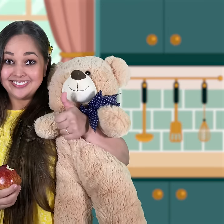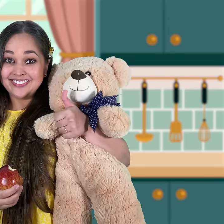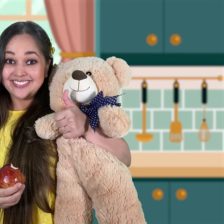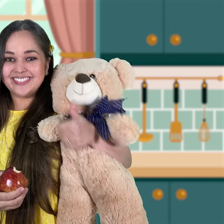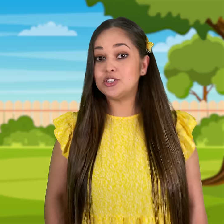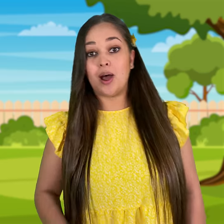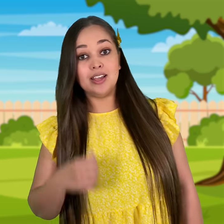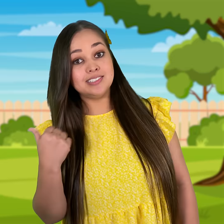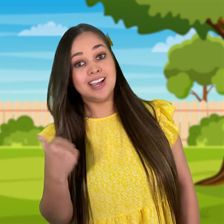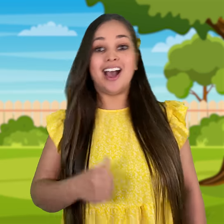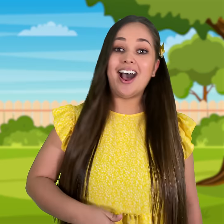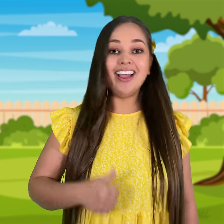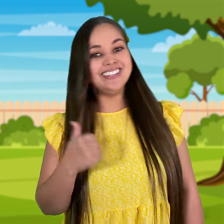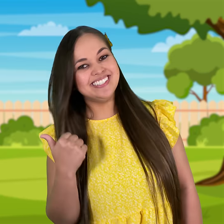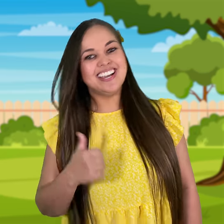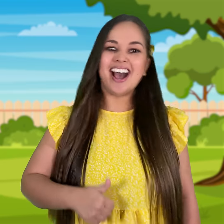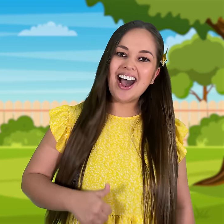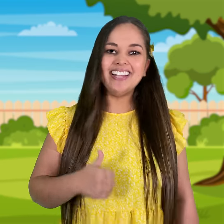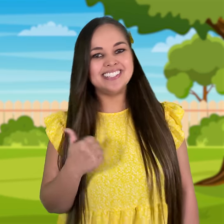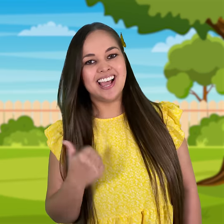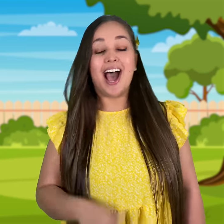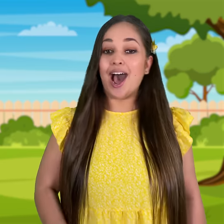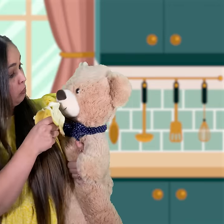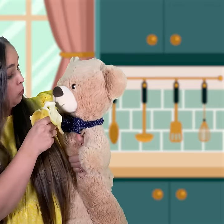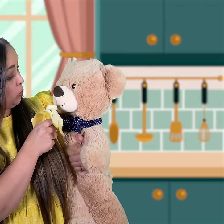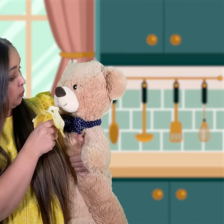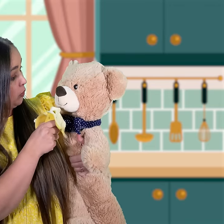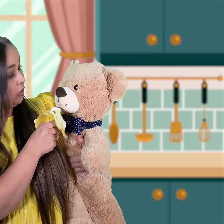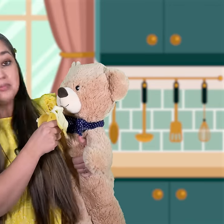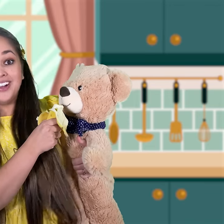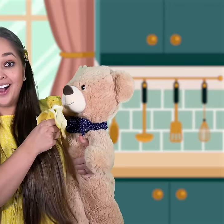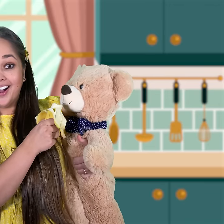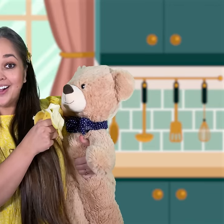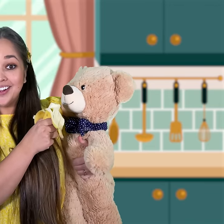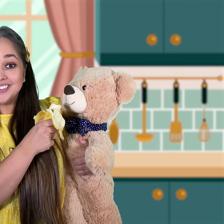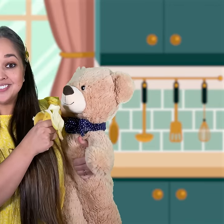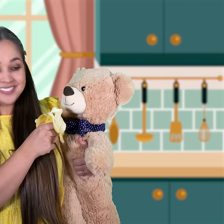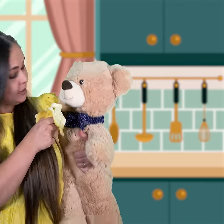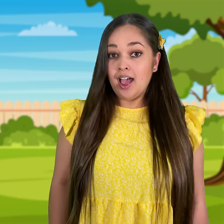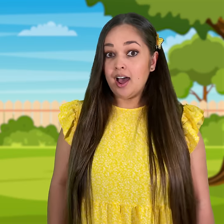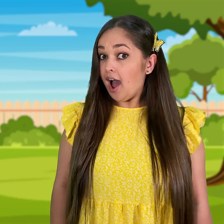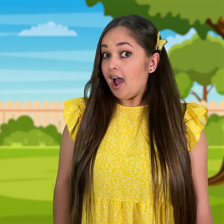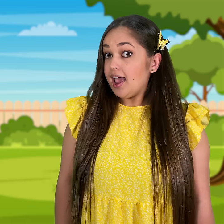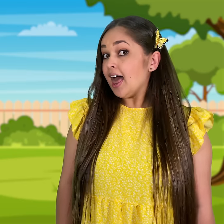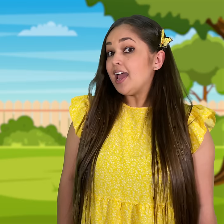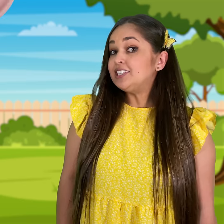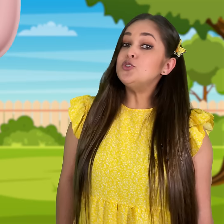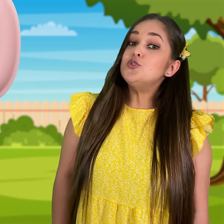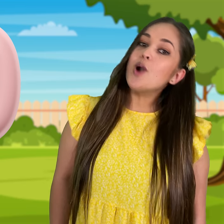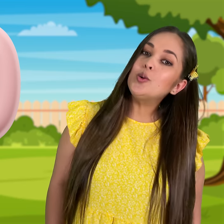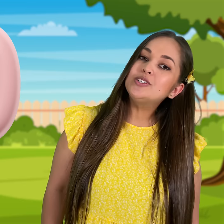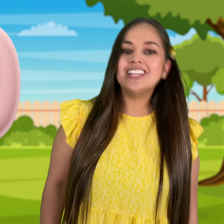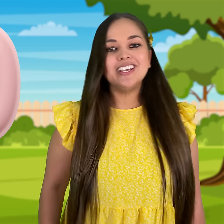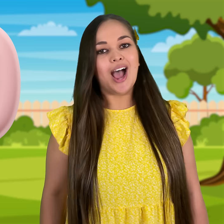bananas. I like to eat, eat, eat apples and bananas. I like